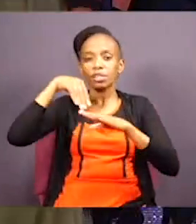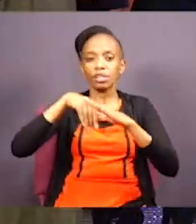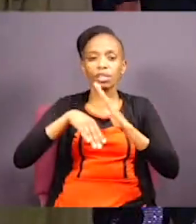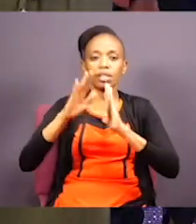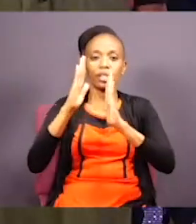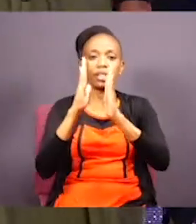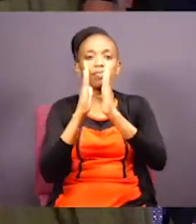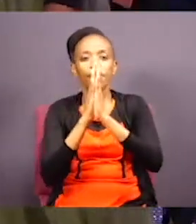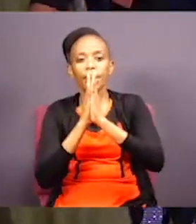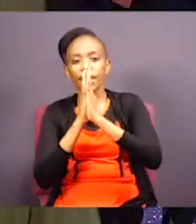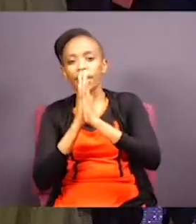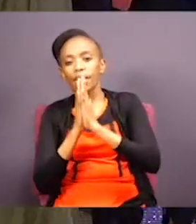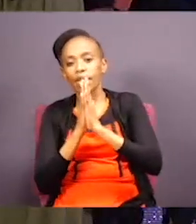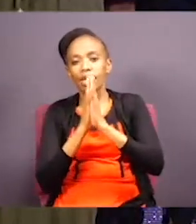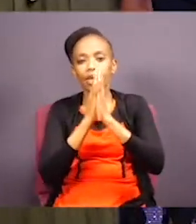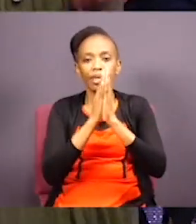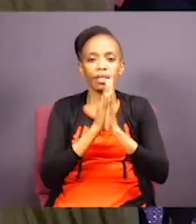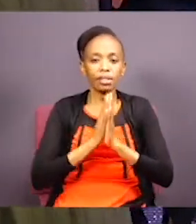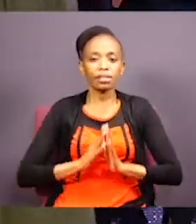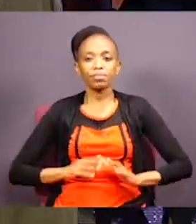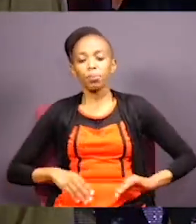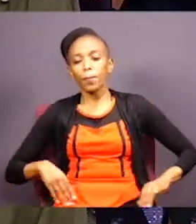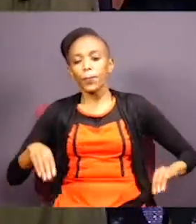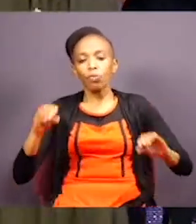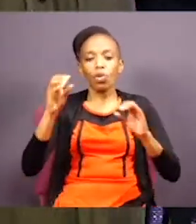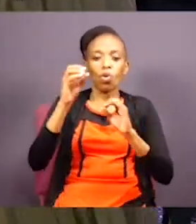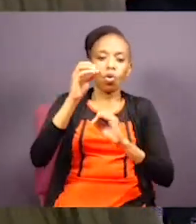everything to God in prayer.